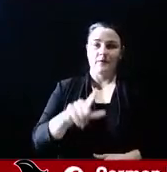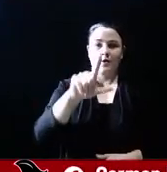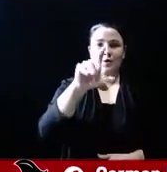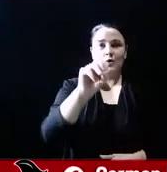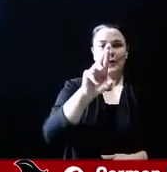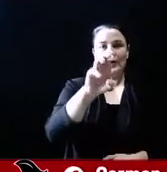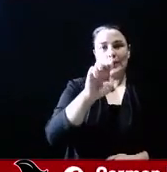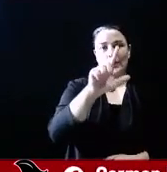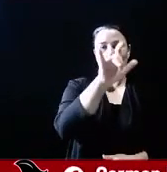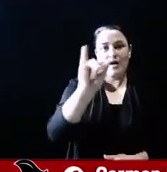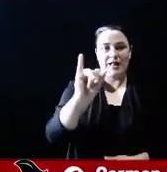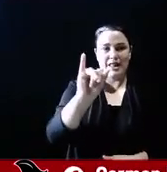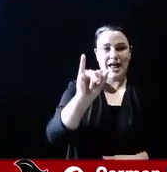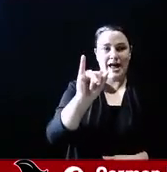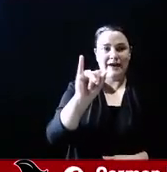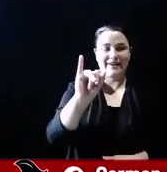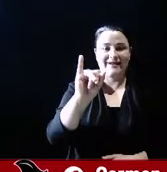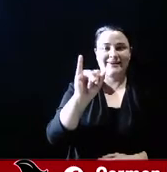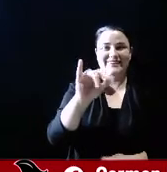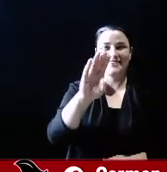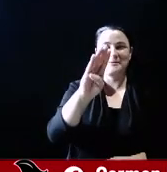Lorelei Iris Barbosa,